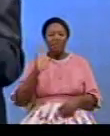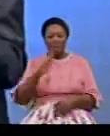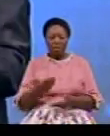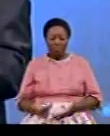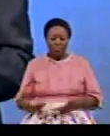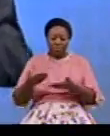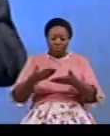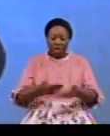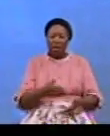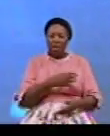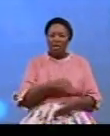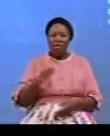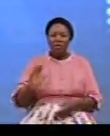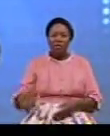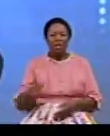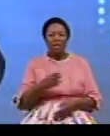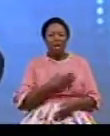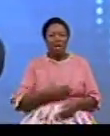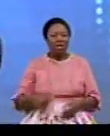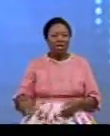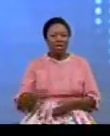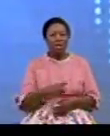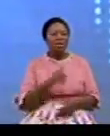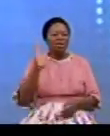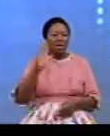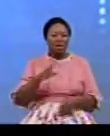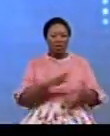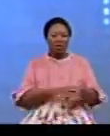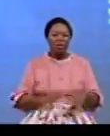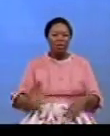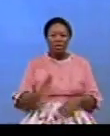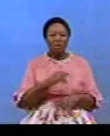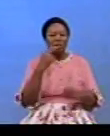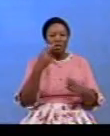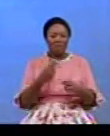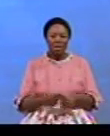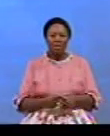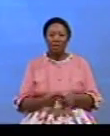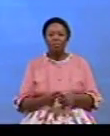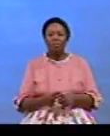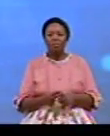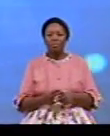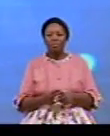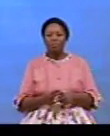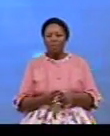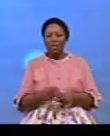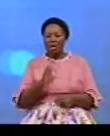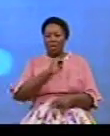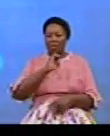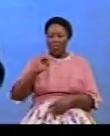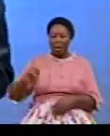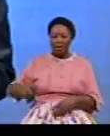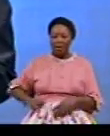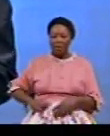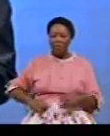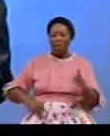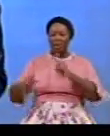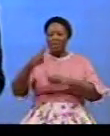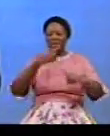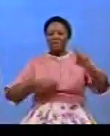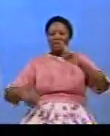sin? Why don't you take it away and hide your face from my sin and blot out,